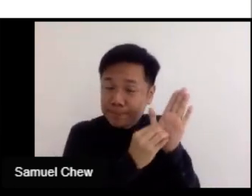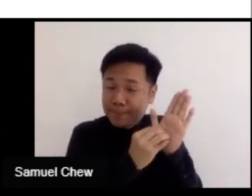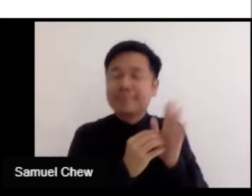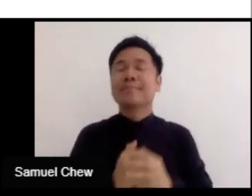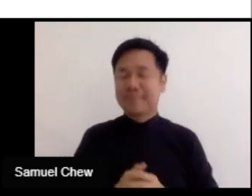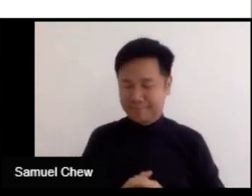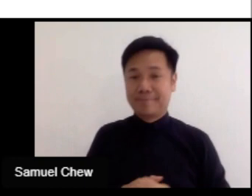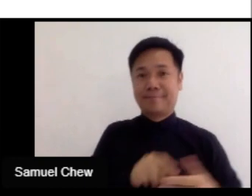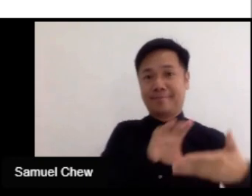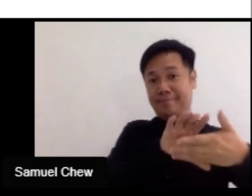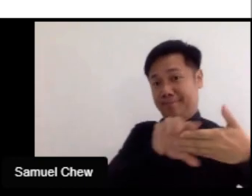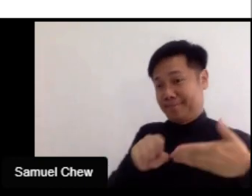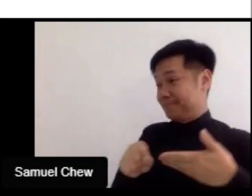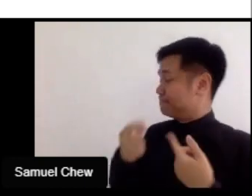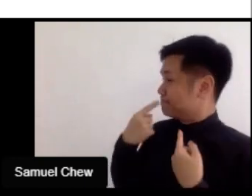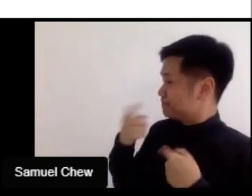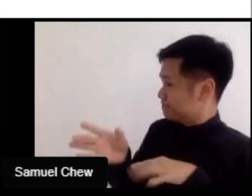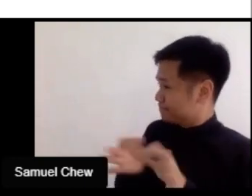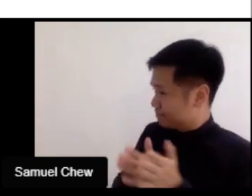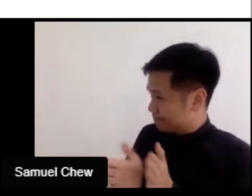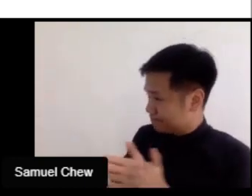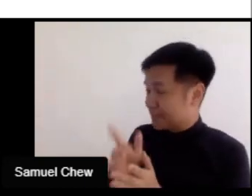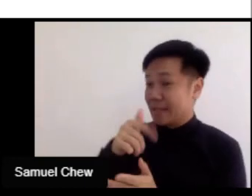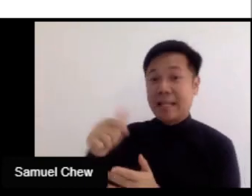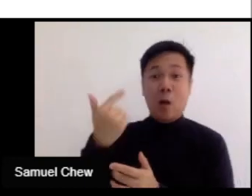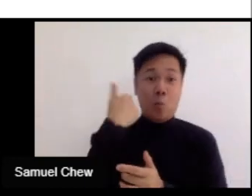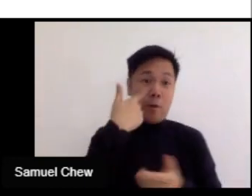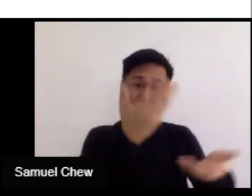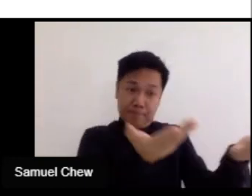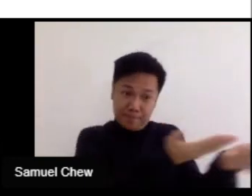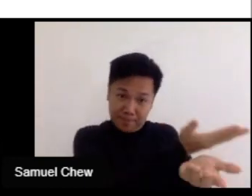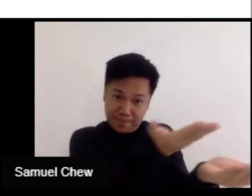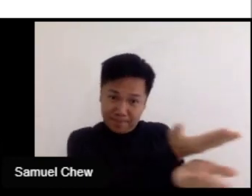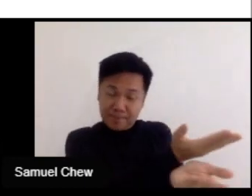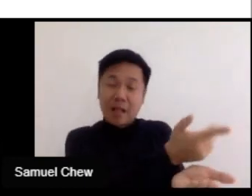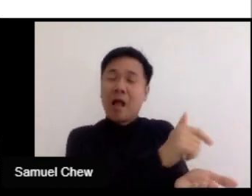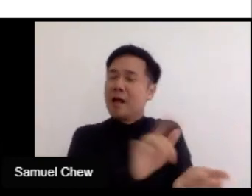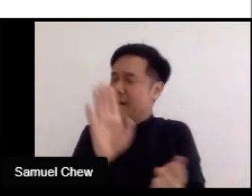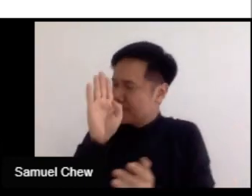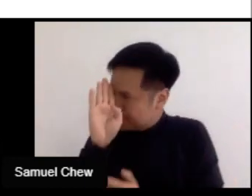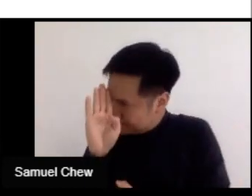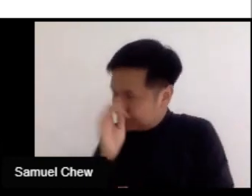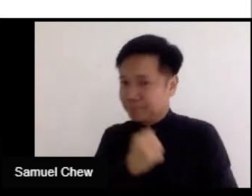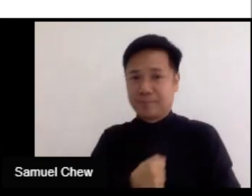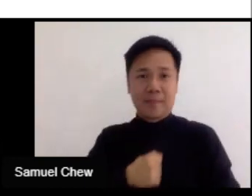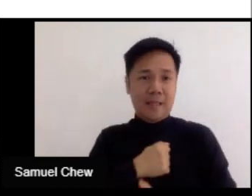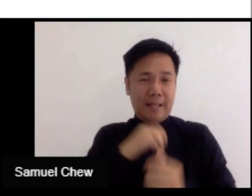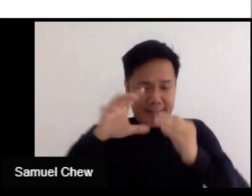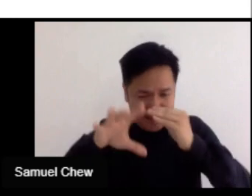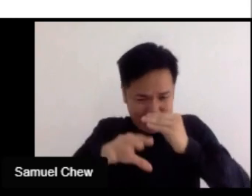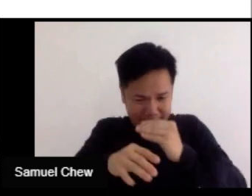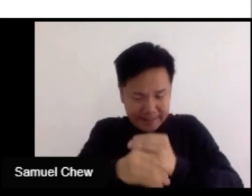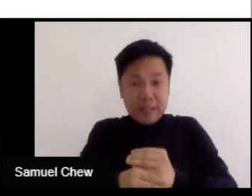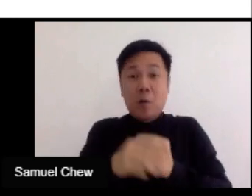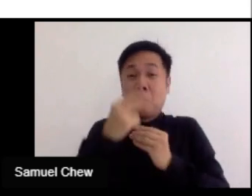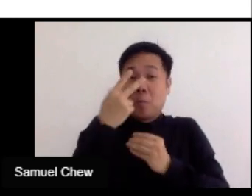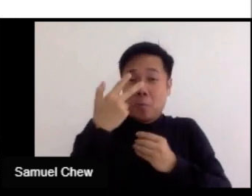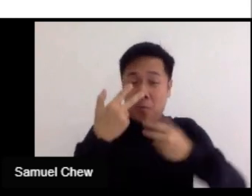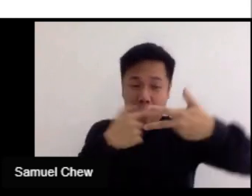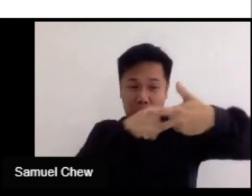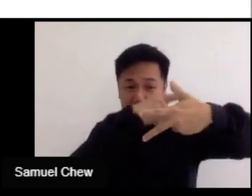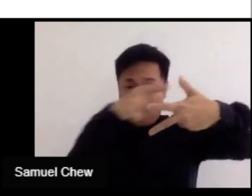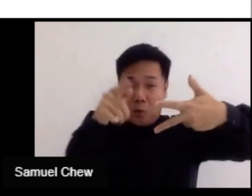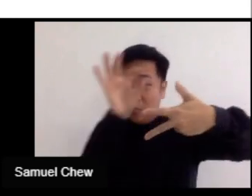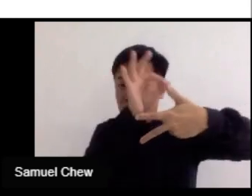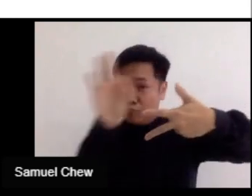mean, in consultation with the editorial, so we apologize. We're putting in 3 lines, very clearly a paragraph there